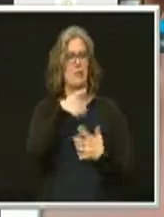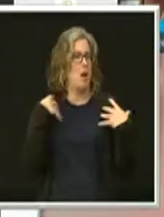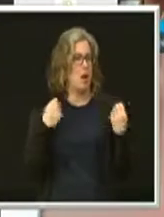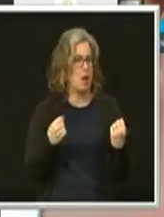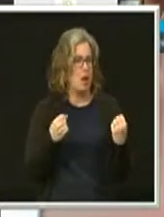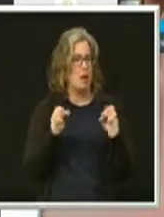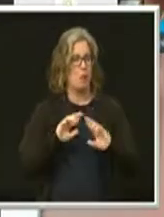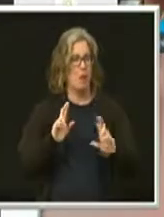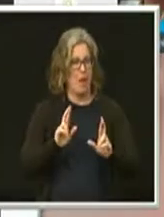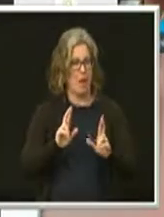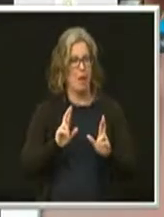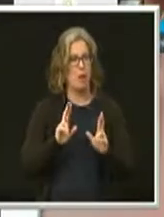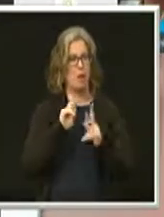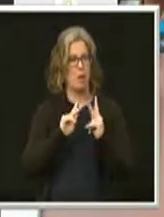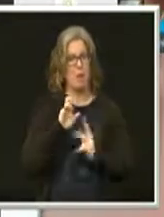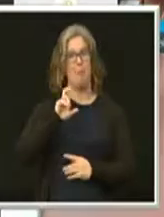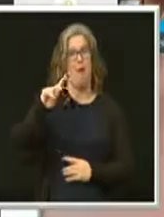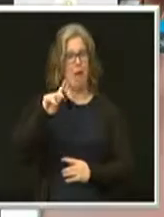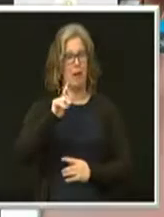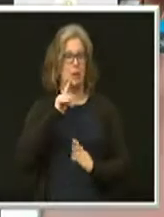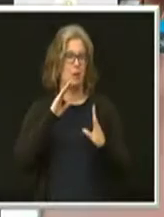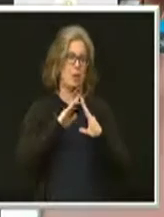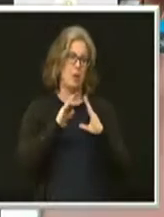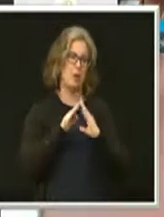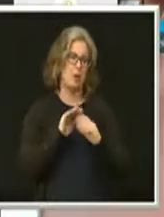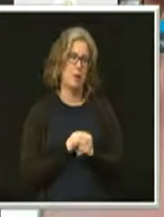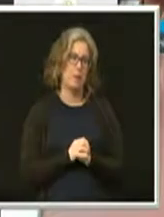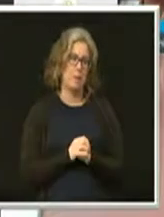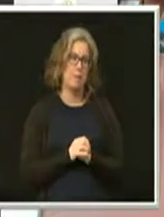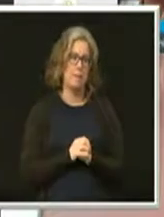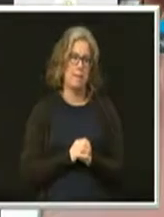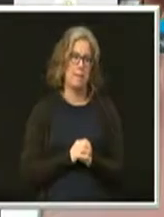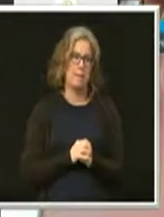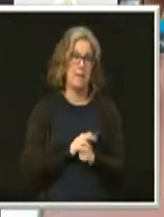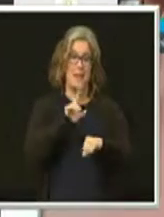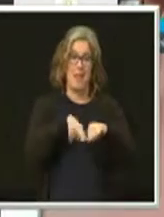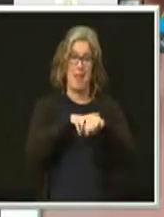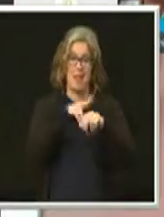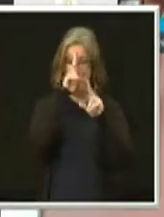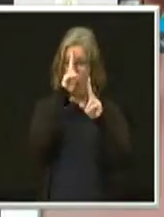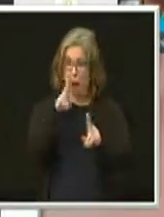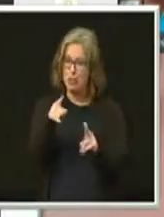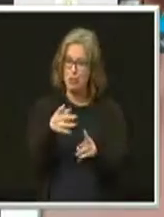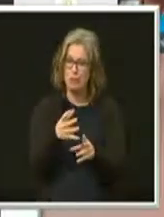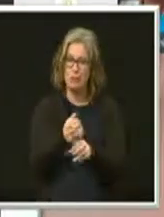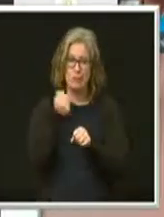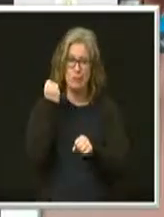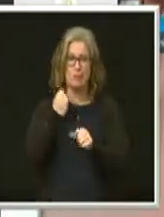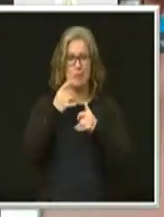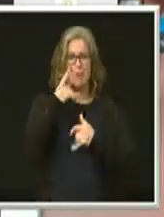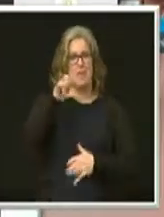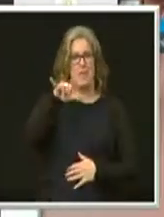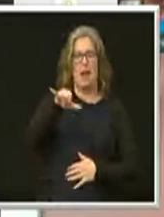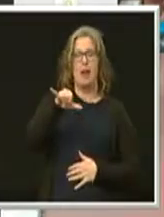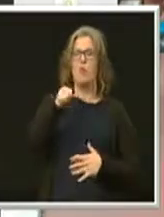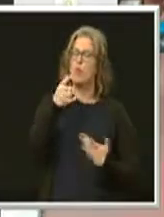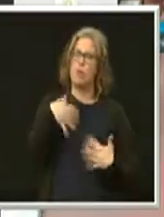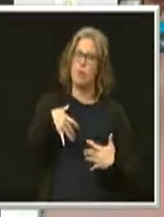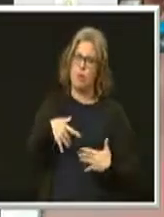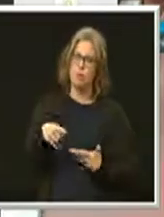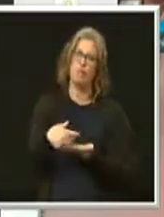and preparing folks to go back into the community. The national honors that you all received because of that are richly